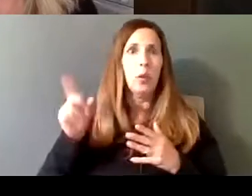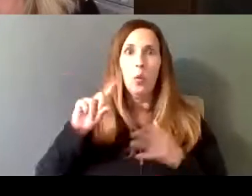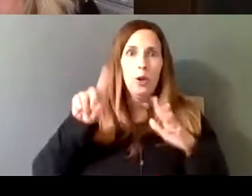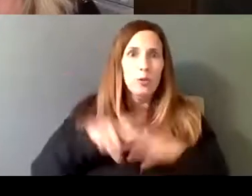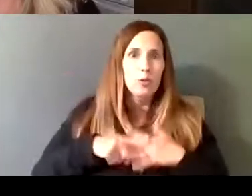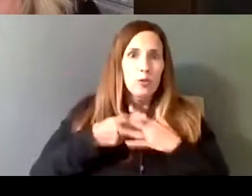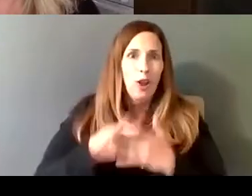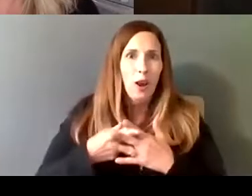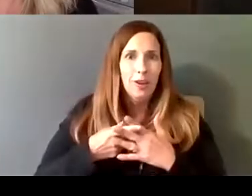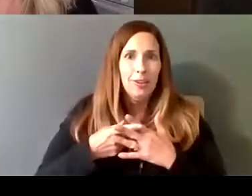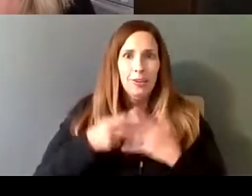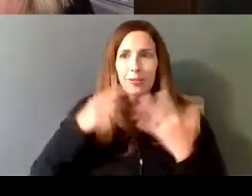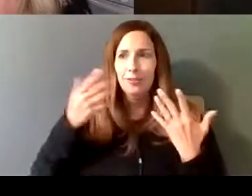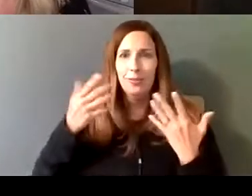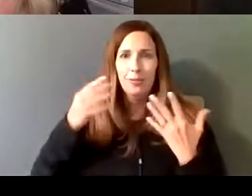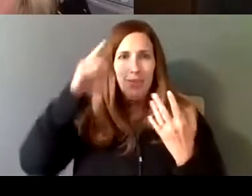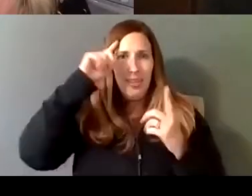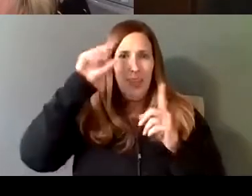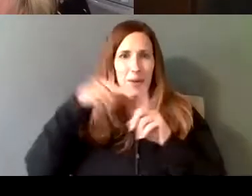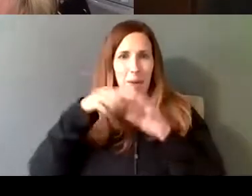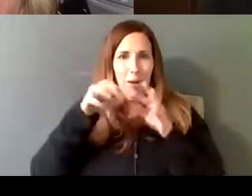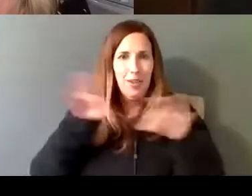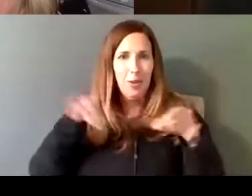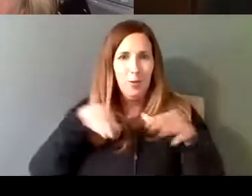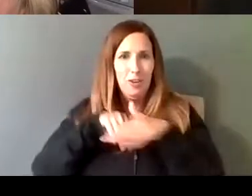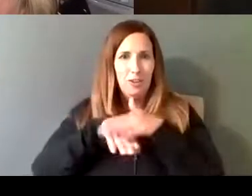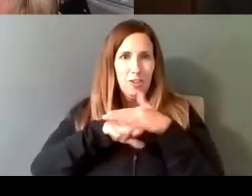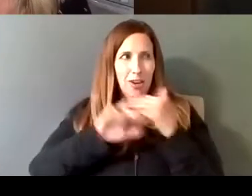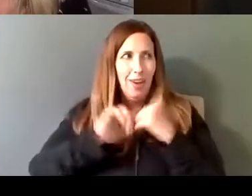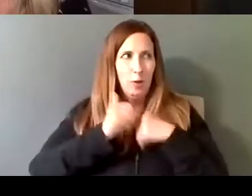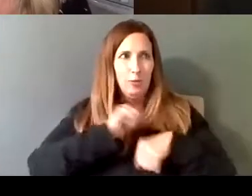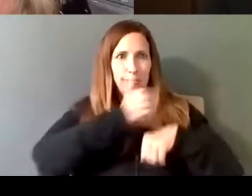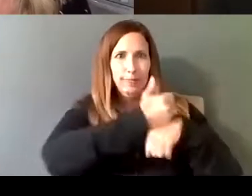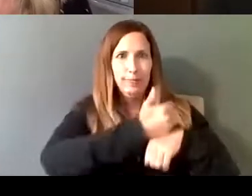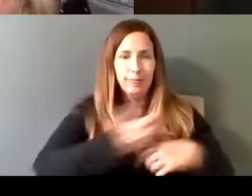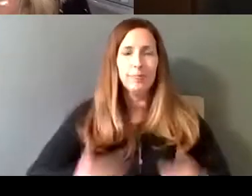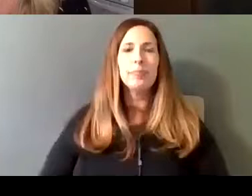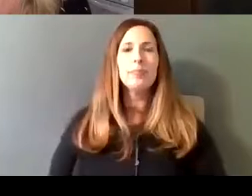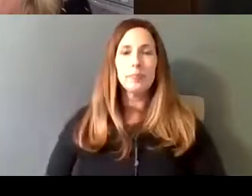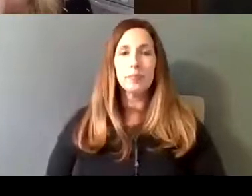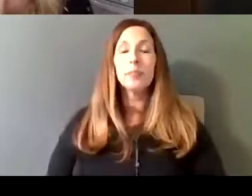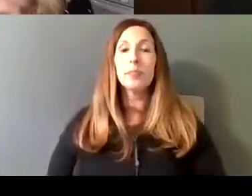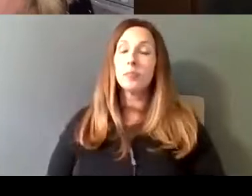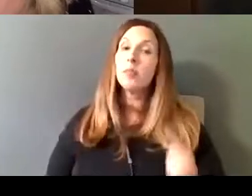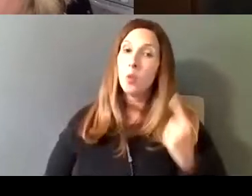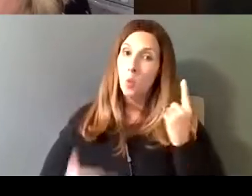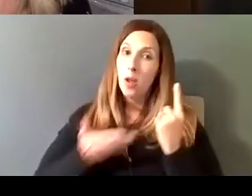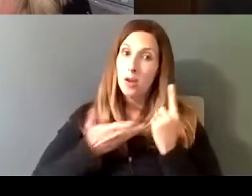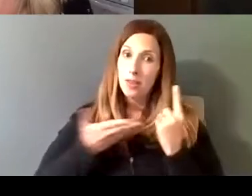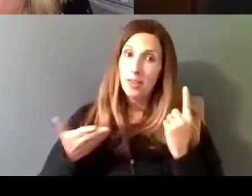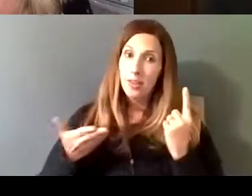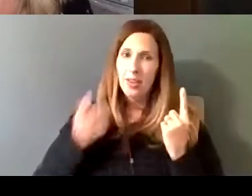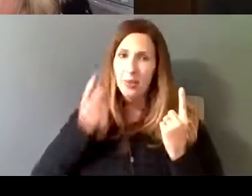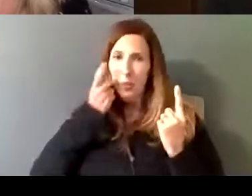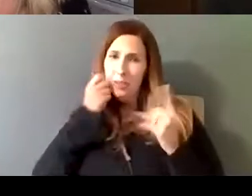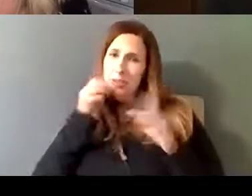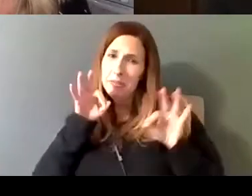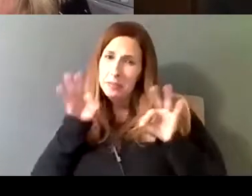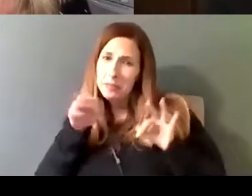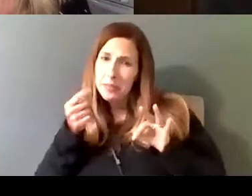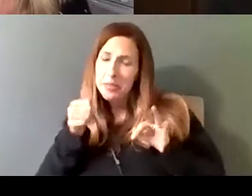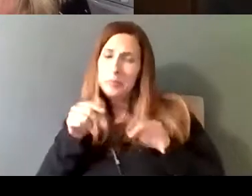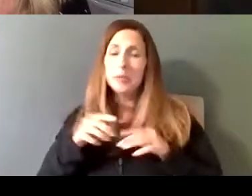start with thinking about language access and how to implement that? One thing, and we just kind of went through this a little bit, is